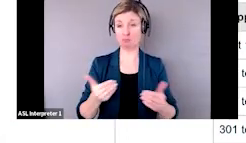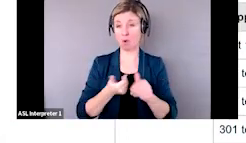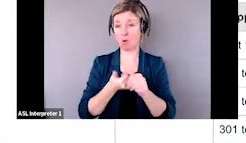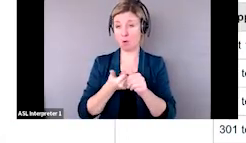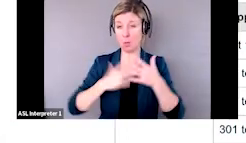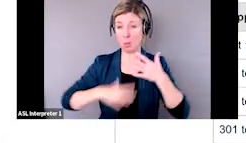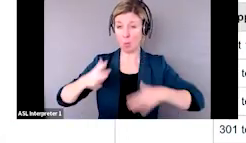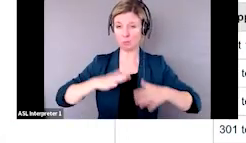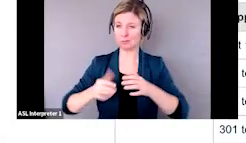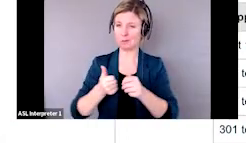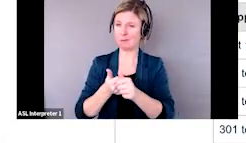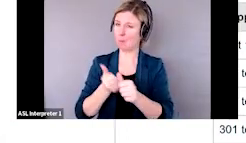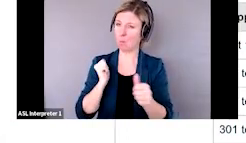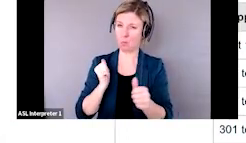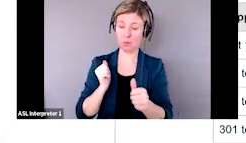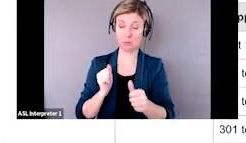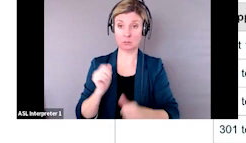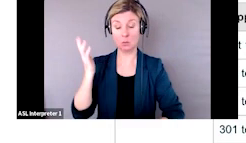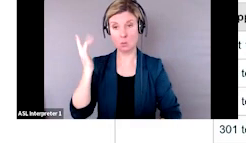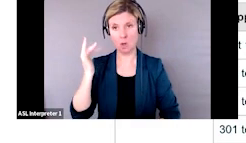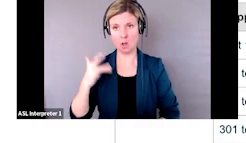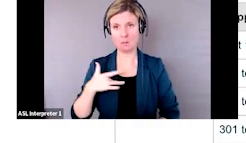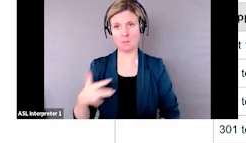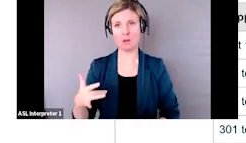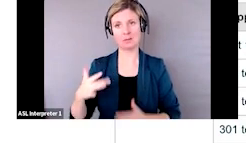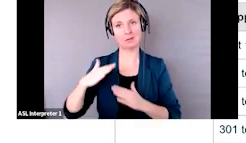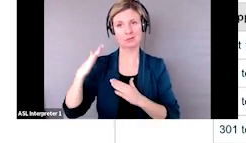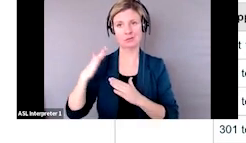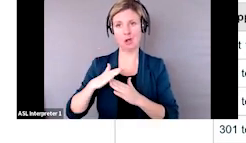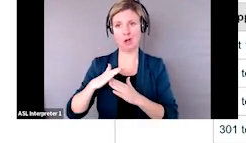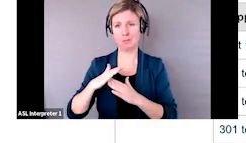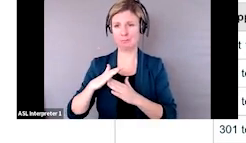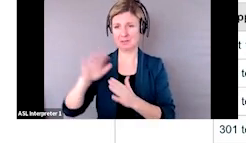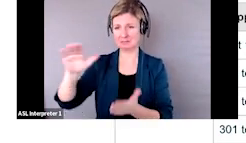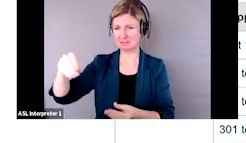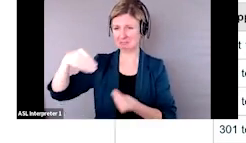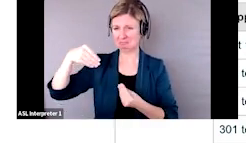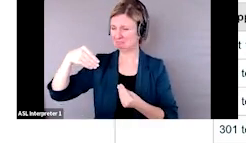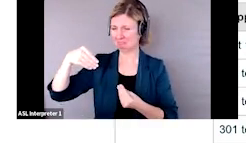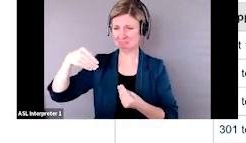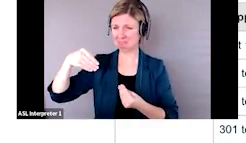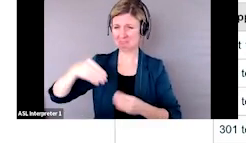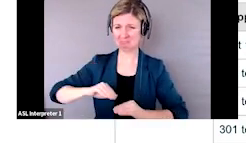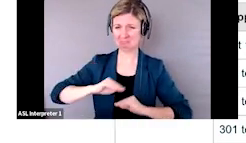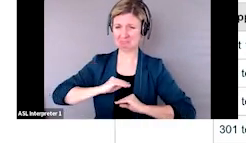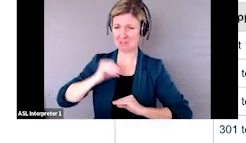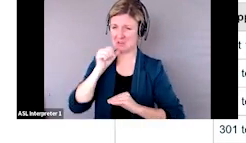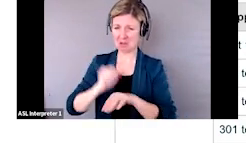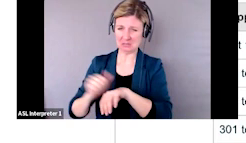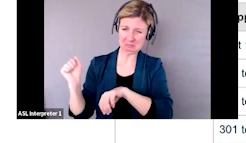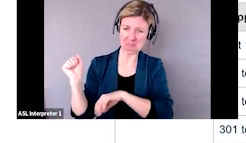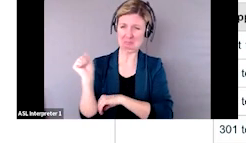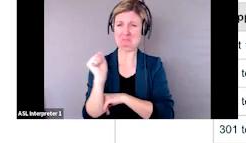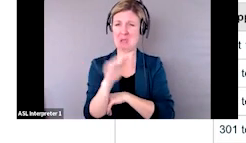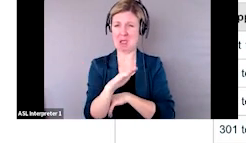of the highest returned categories that Amazon has. Now,